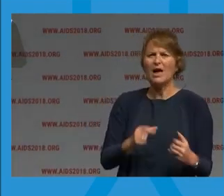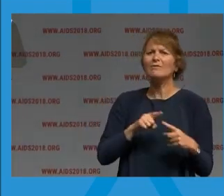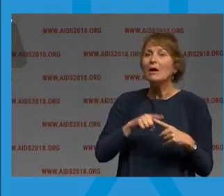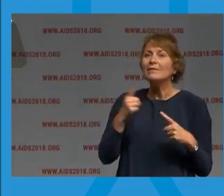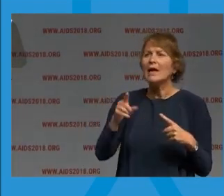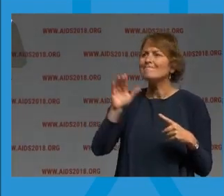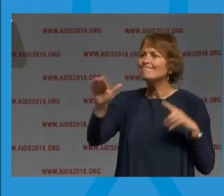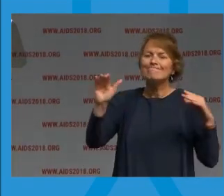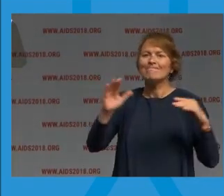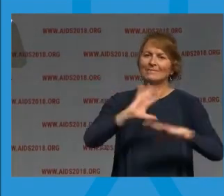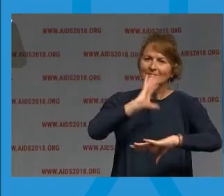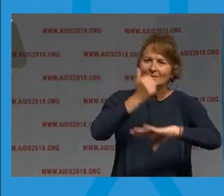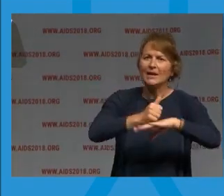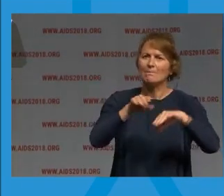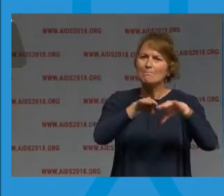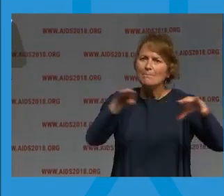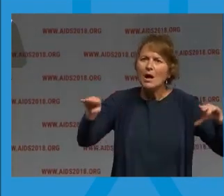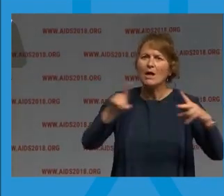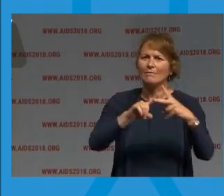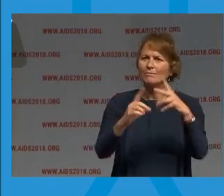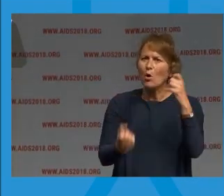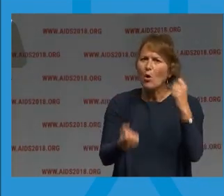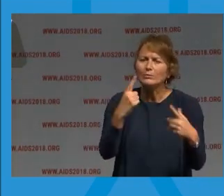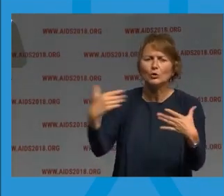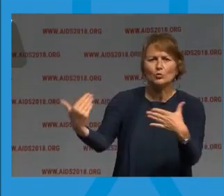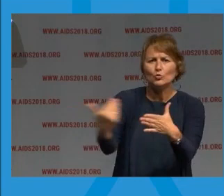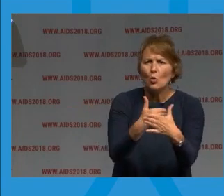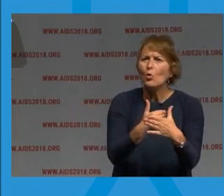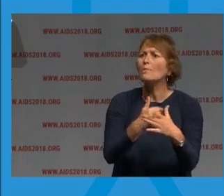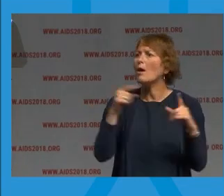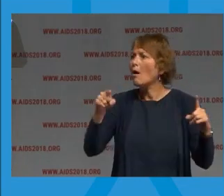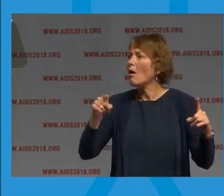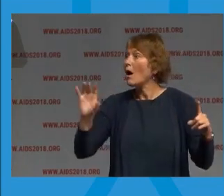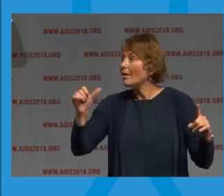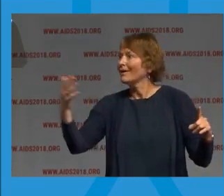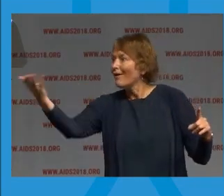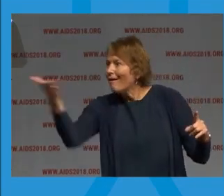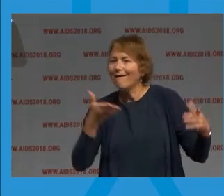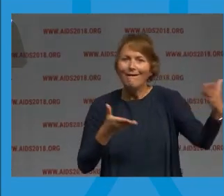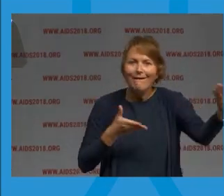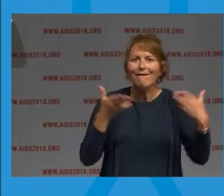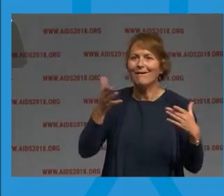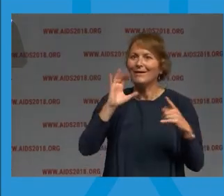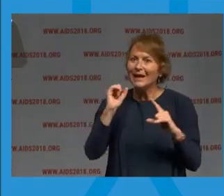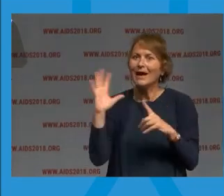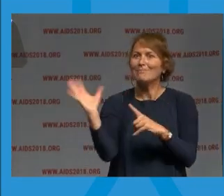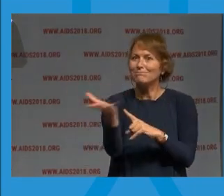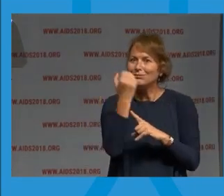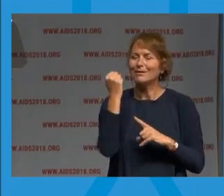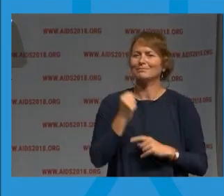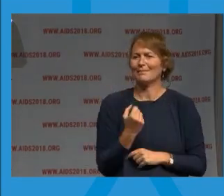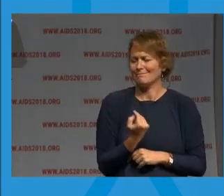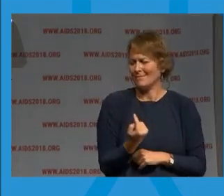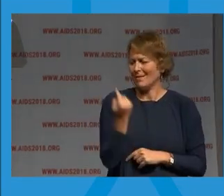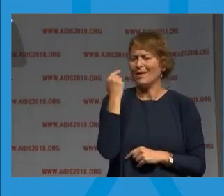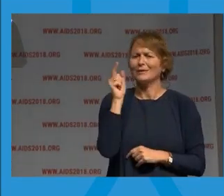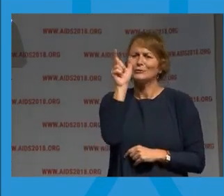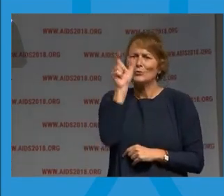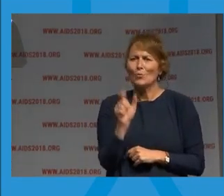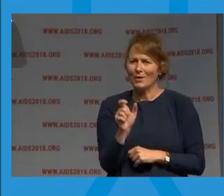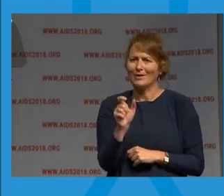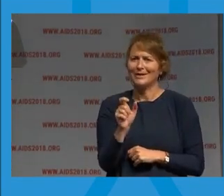and opportunities where others can succeed. Last week I was in South Africa with